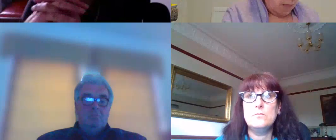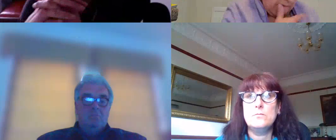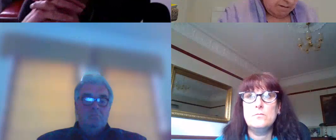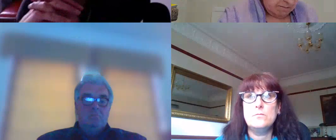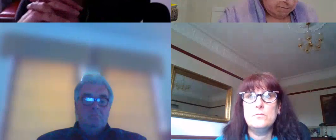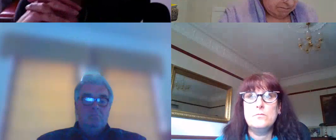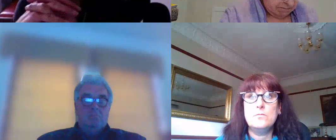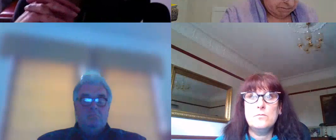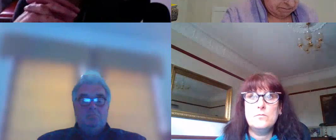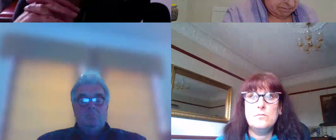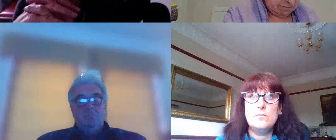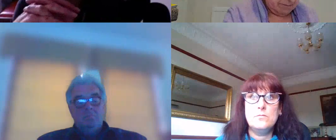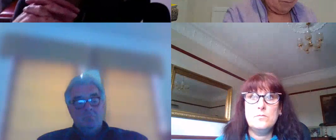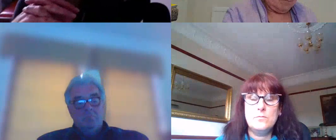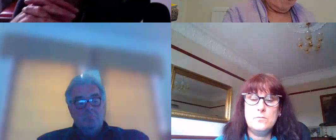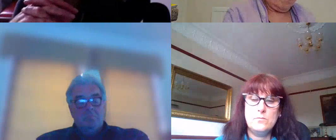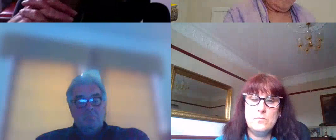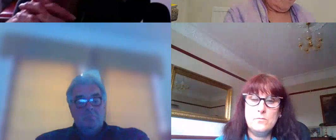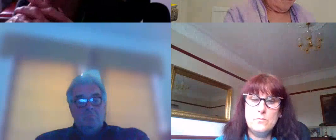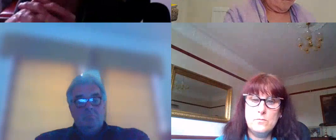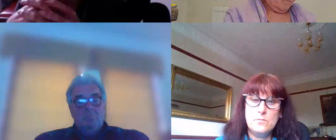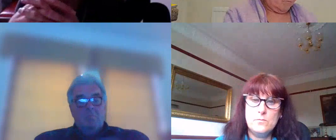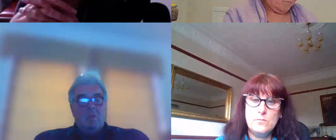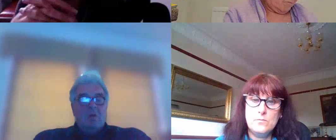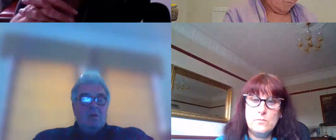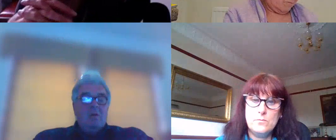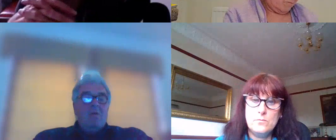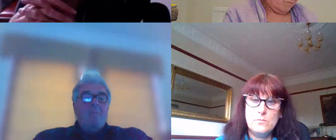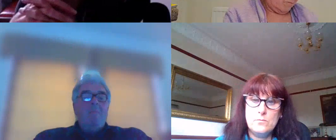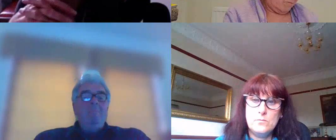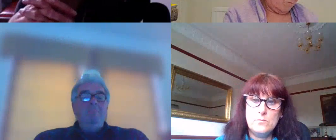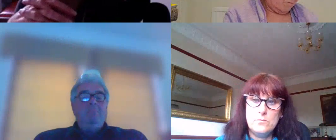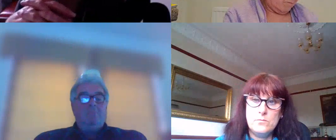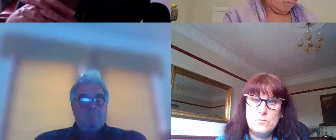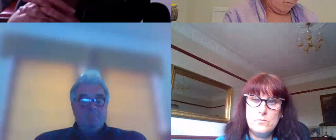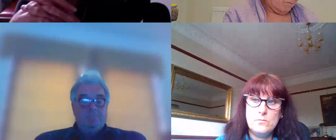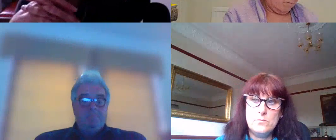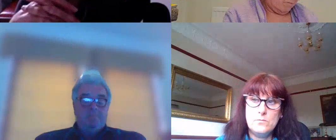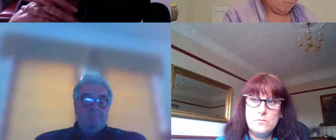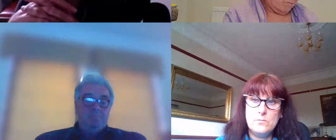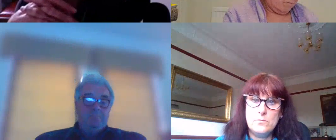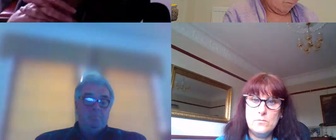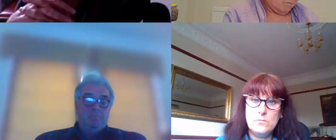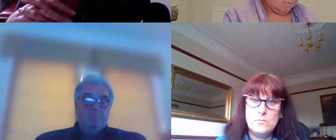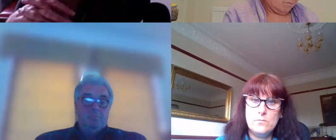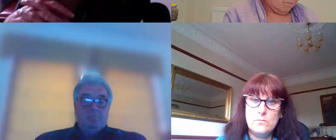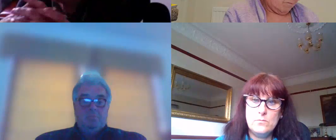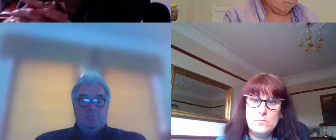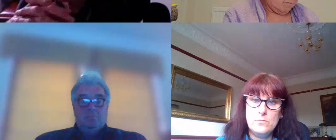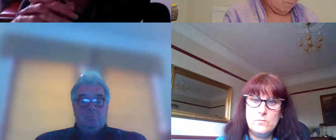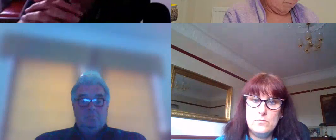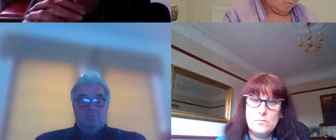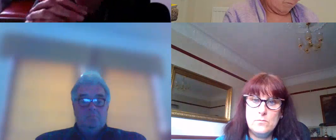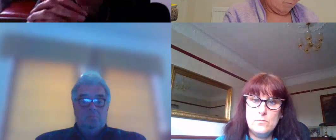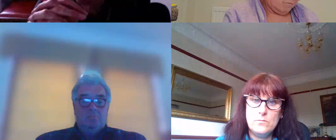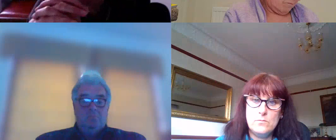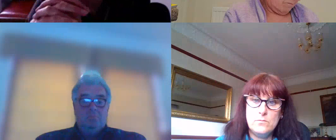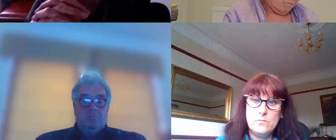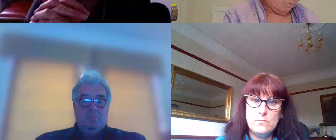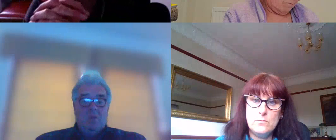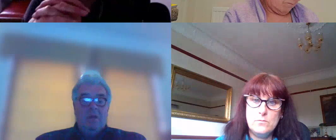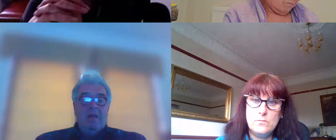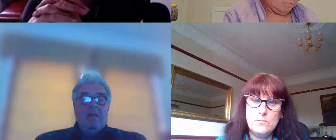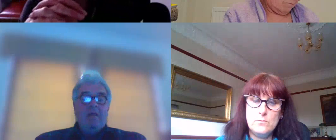2 wards that are counted, they'll be fully counting one ward followed by the second one, so they won't be counted